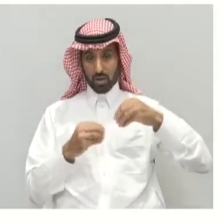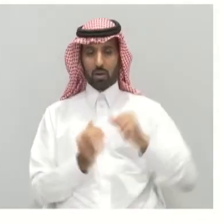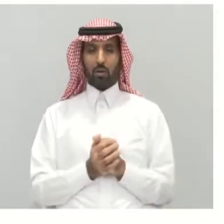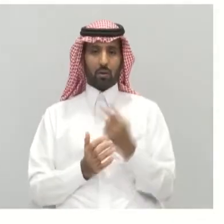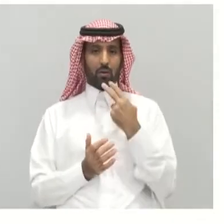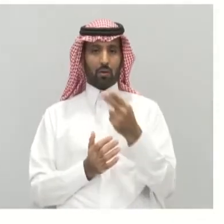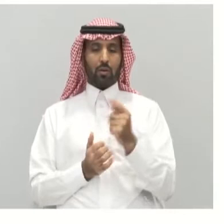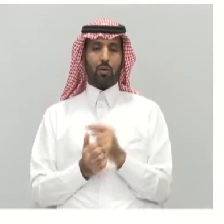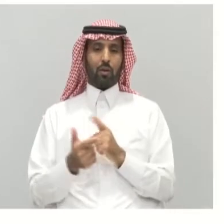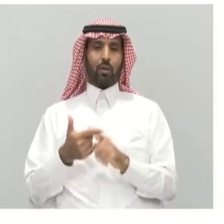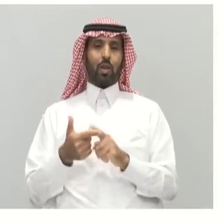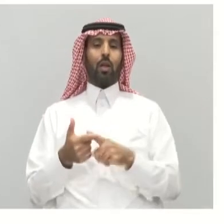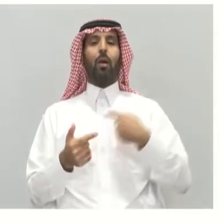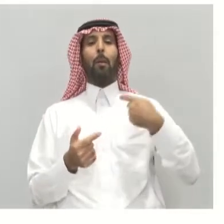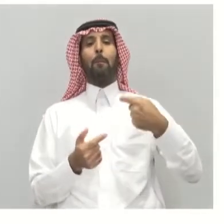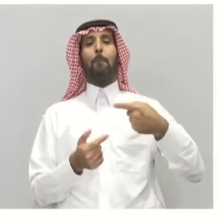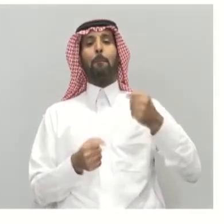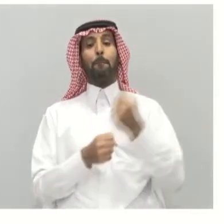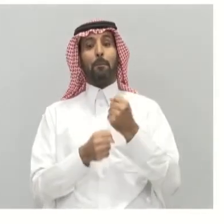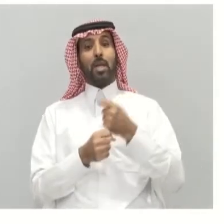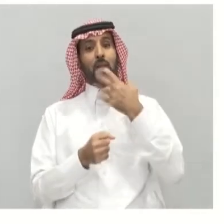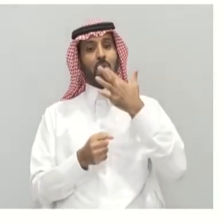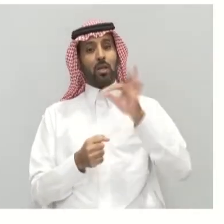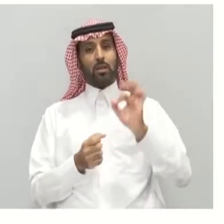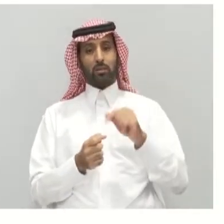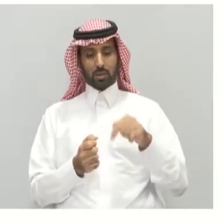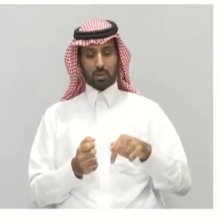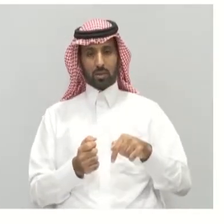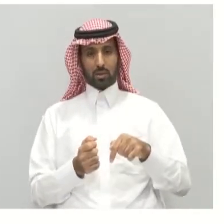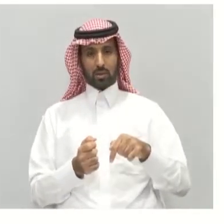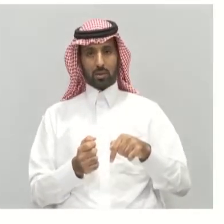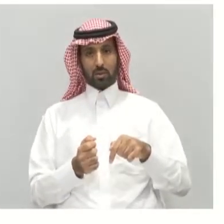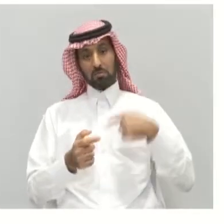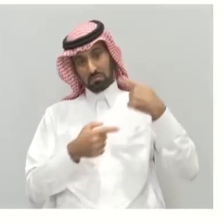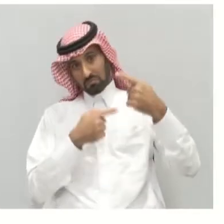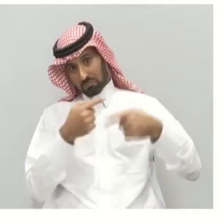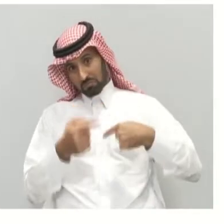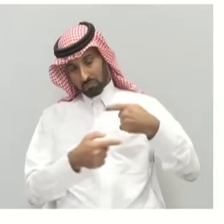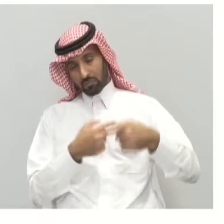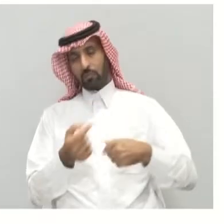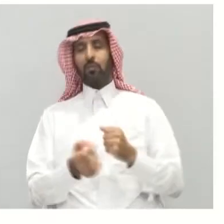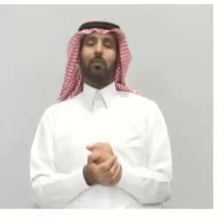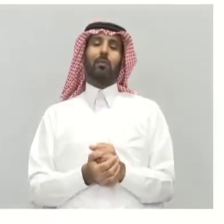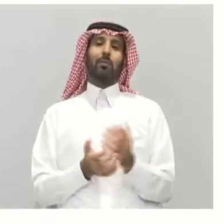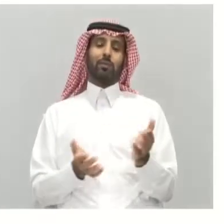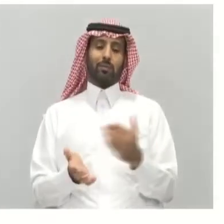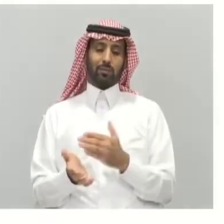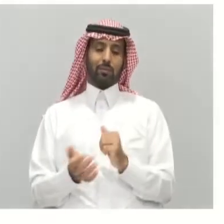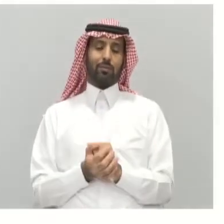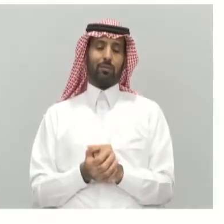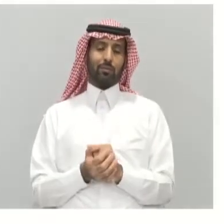simple. Are you going to write a test? So we're talking about future. I'm asking about the